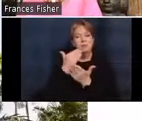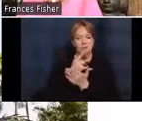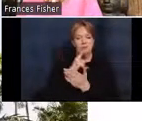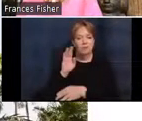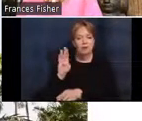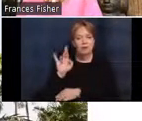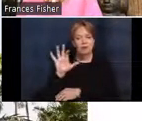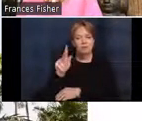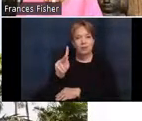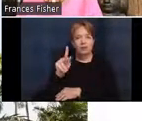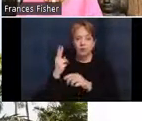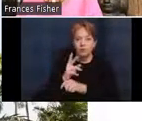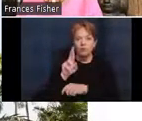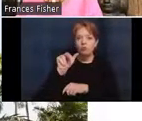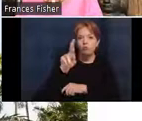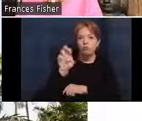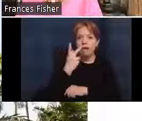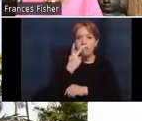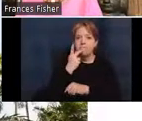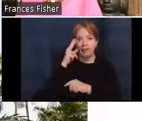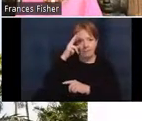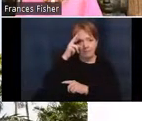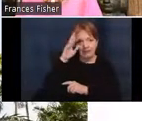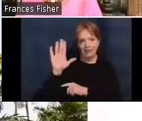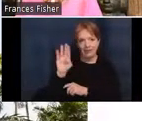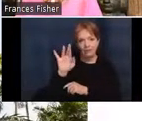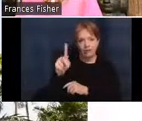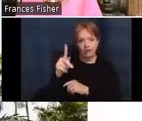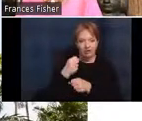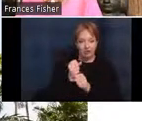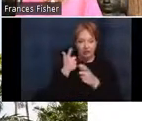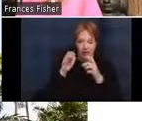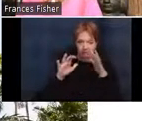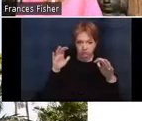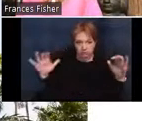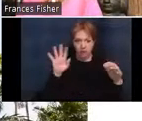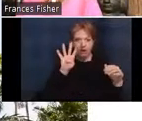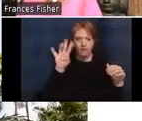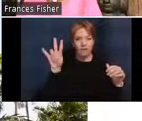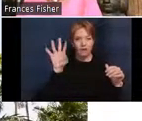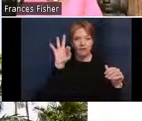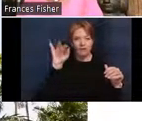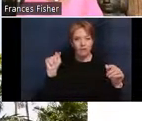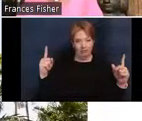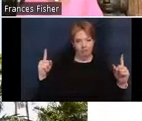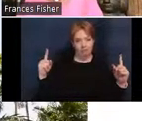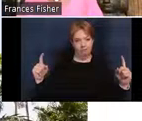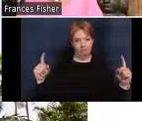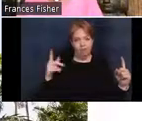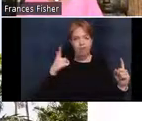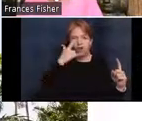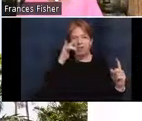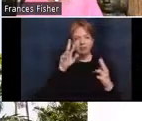pink Mexican brick, she created a giant sculpture, 47 feet long, creating an abstraction reminiscent of a mountain range or sea